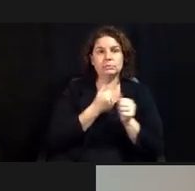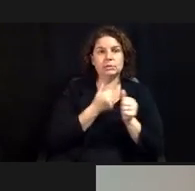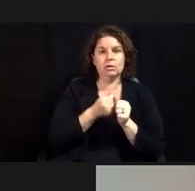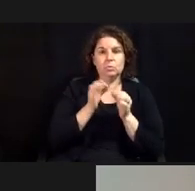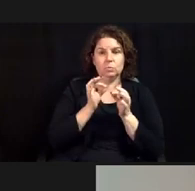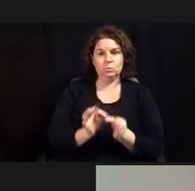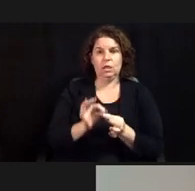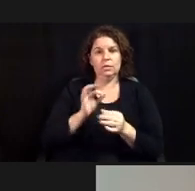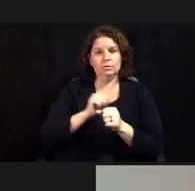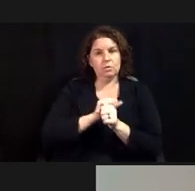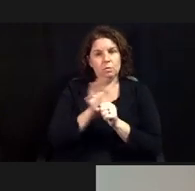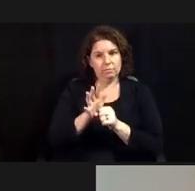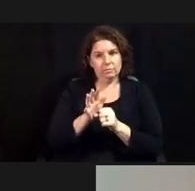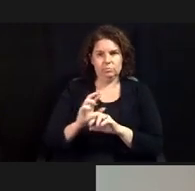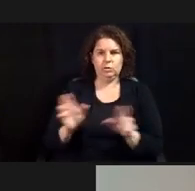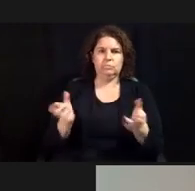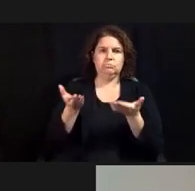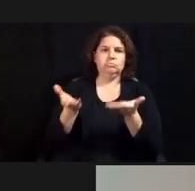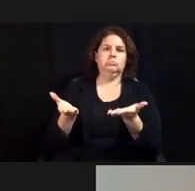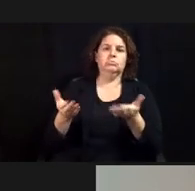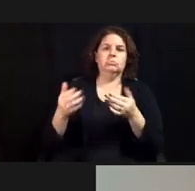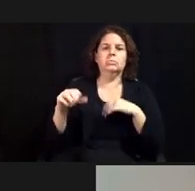County by visiting our website,